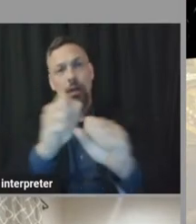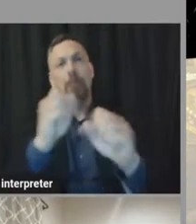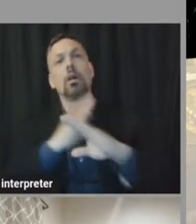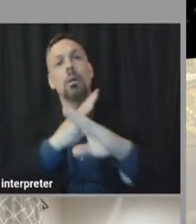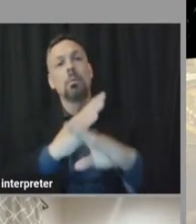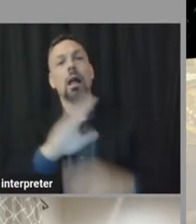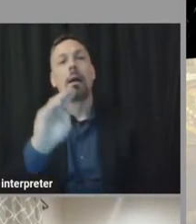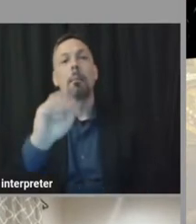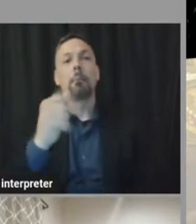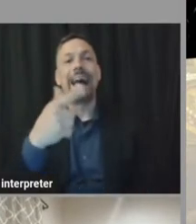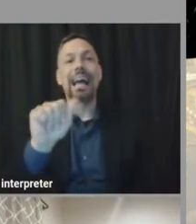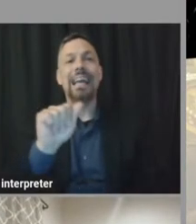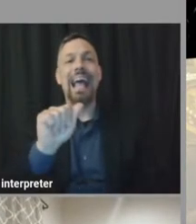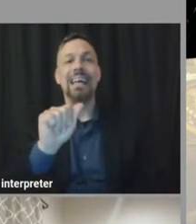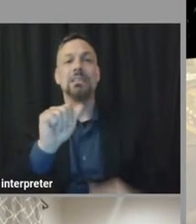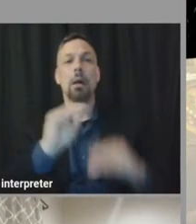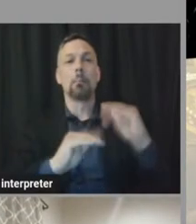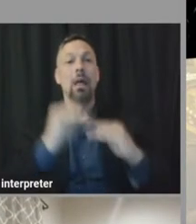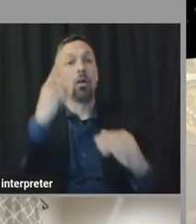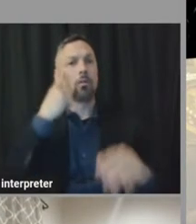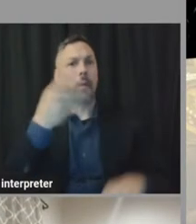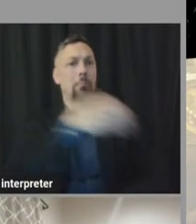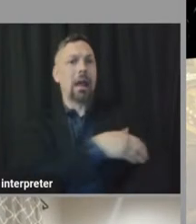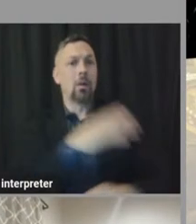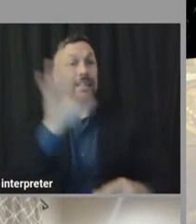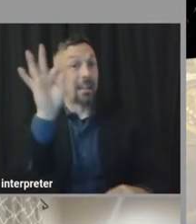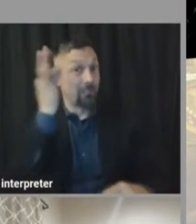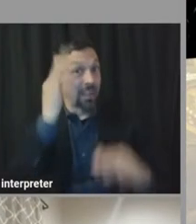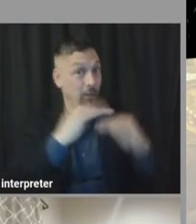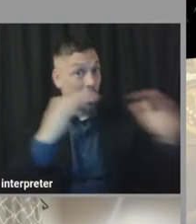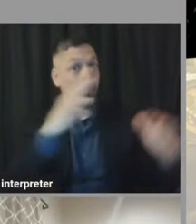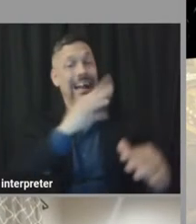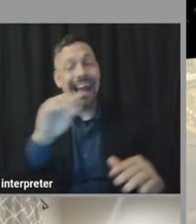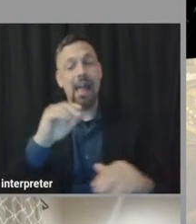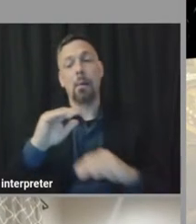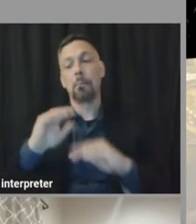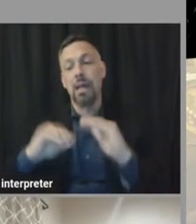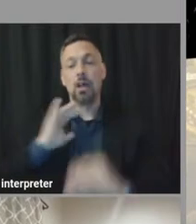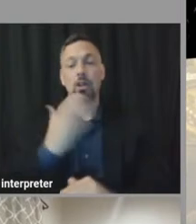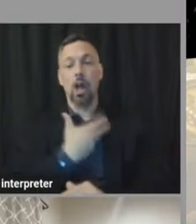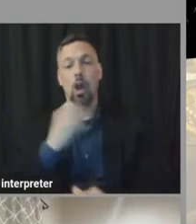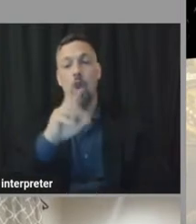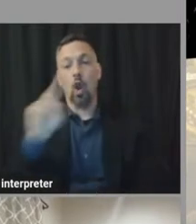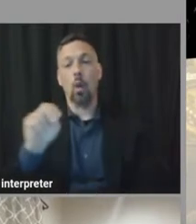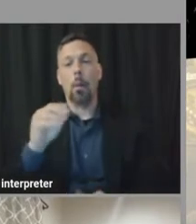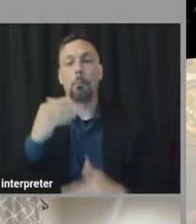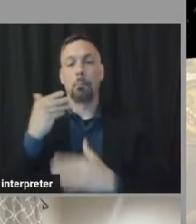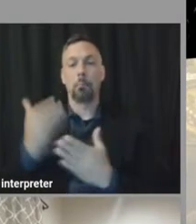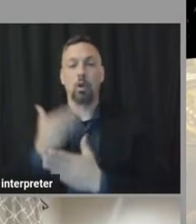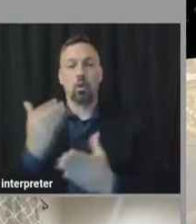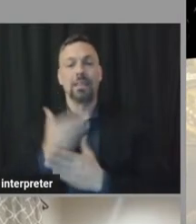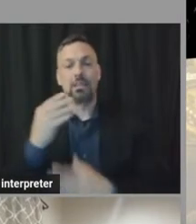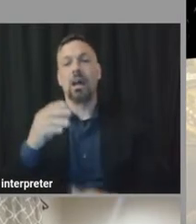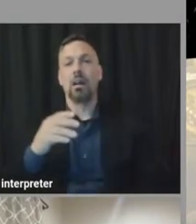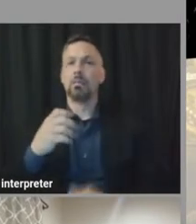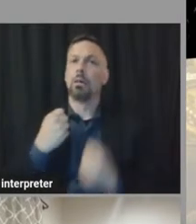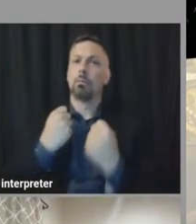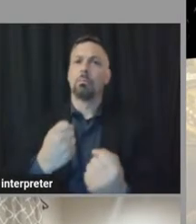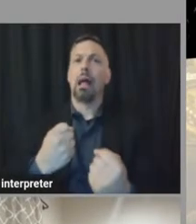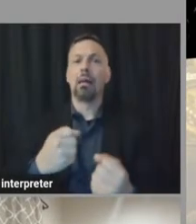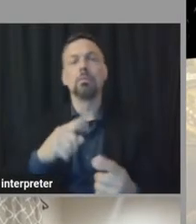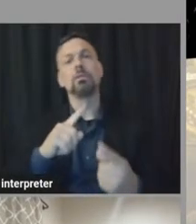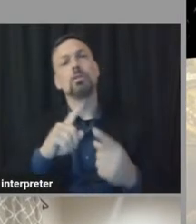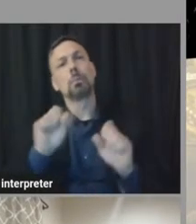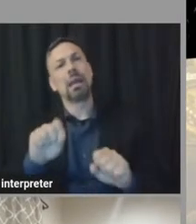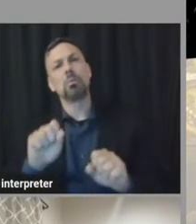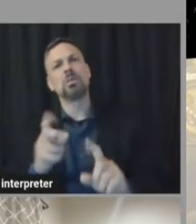for power on the federal level and also build up our own progressive clout. So we actually have enough progressive power to be